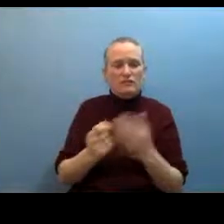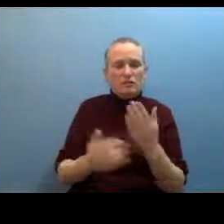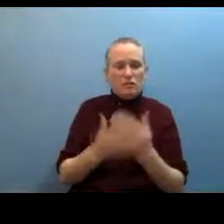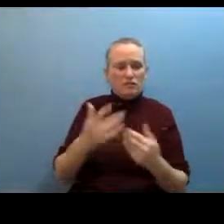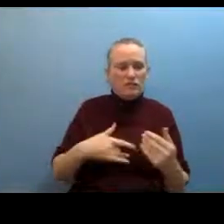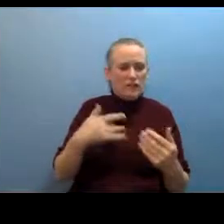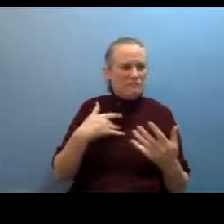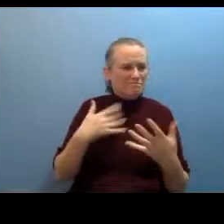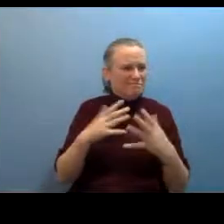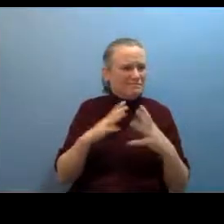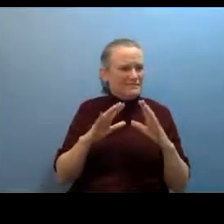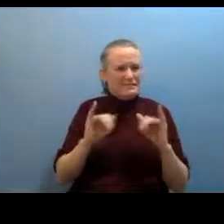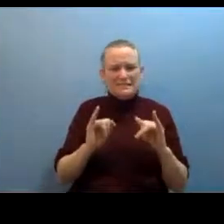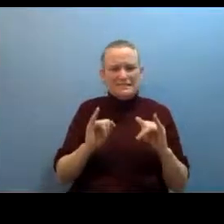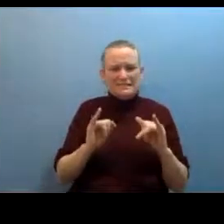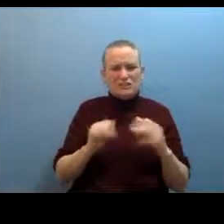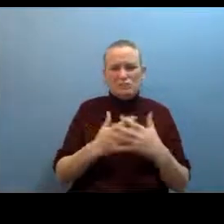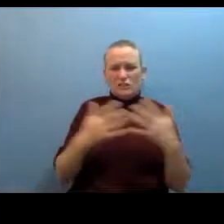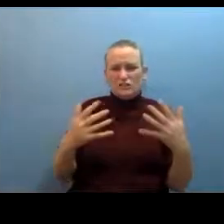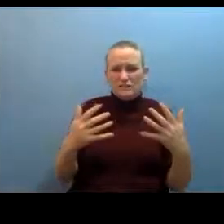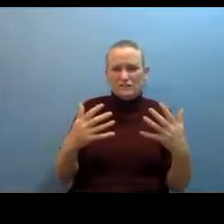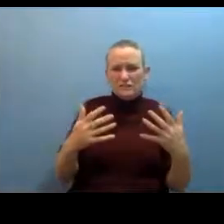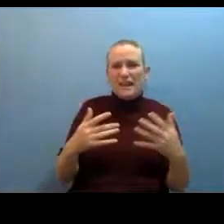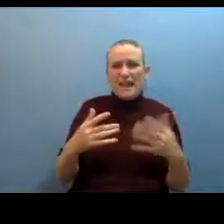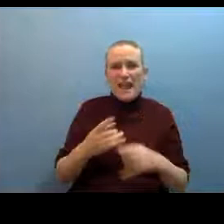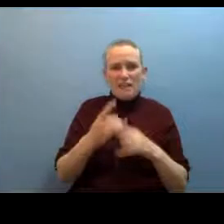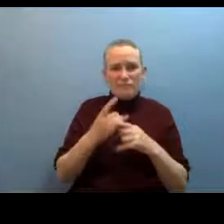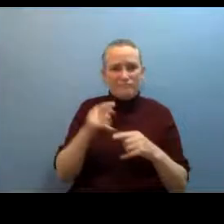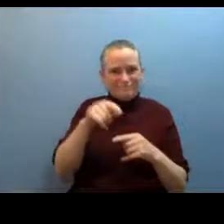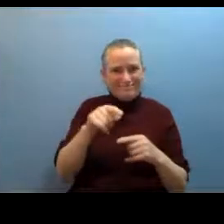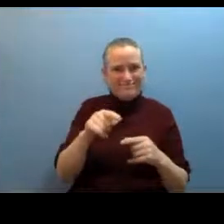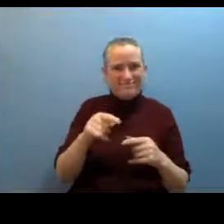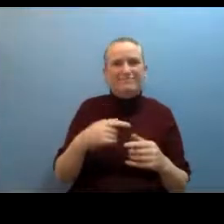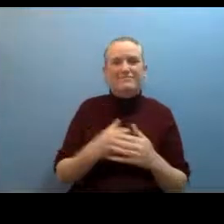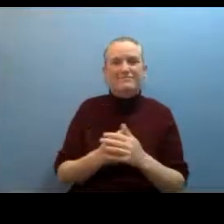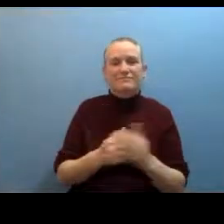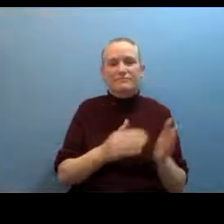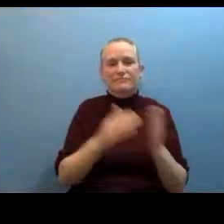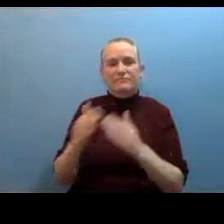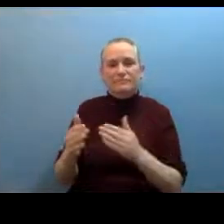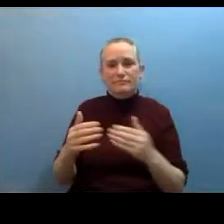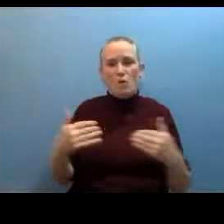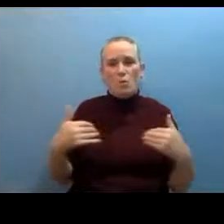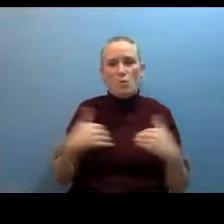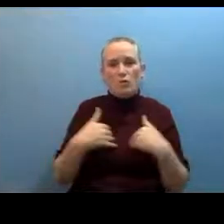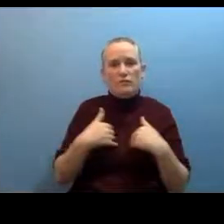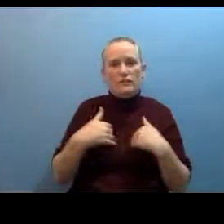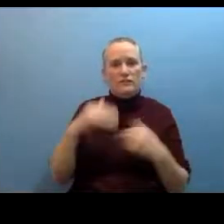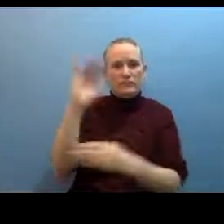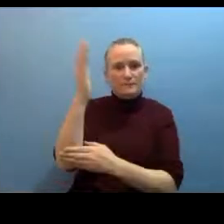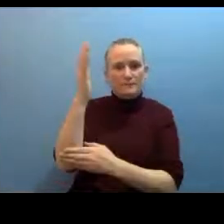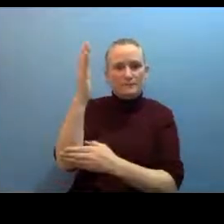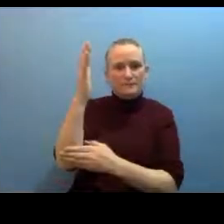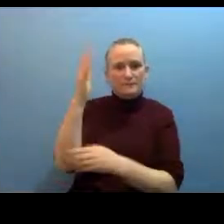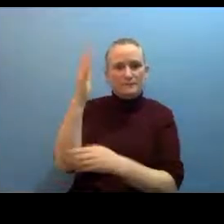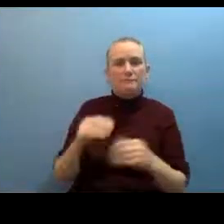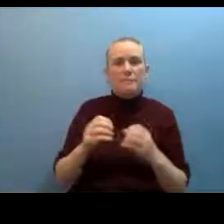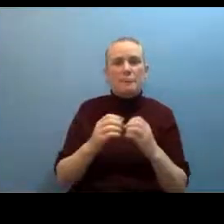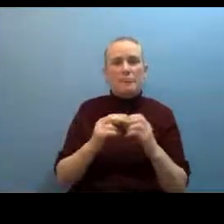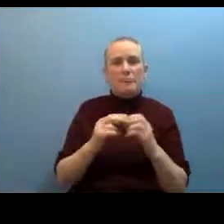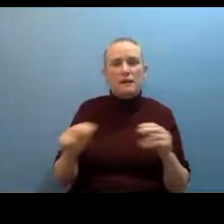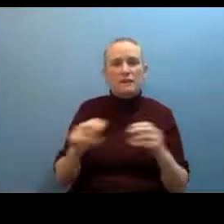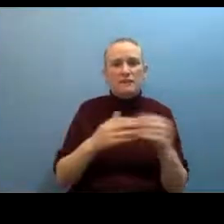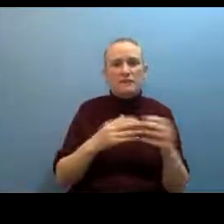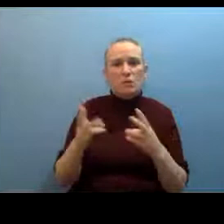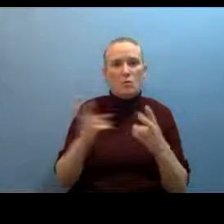way. The other thing that I'll speak briefly about is the worry tree. Again, not everything is going to work for every young